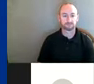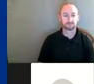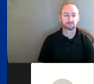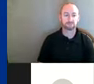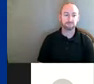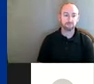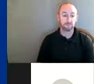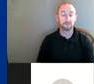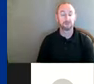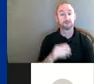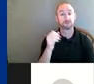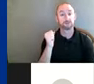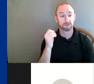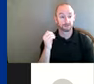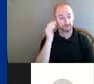So